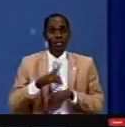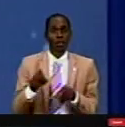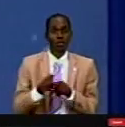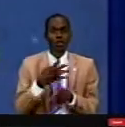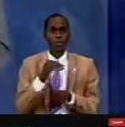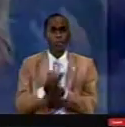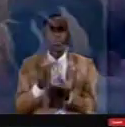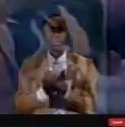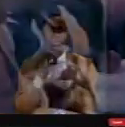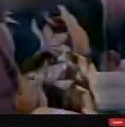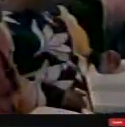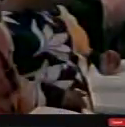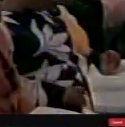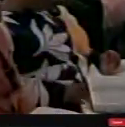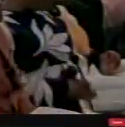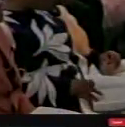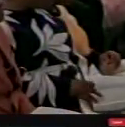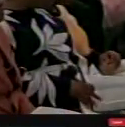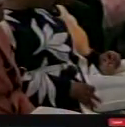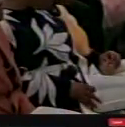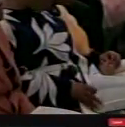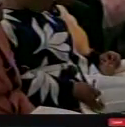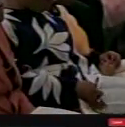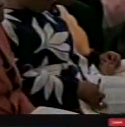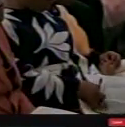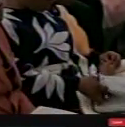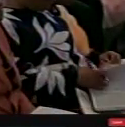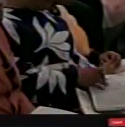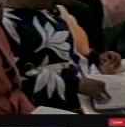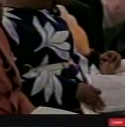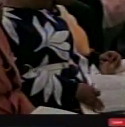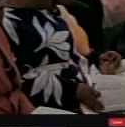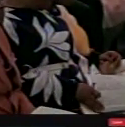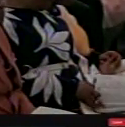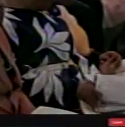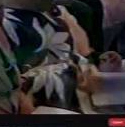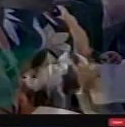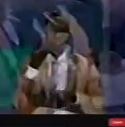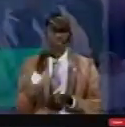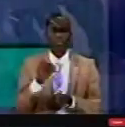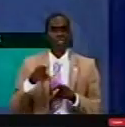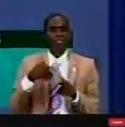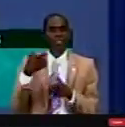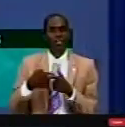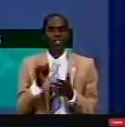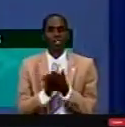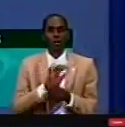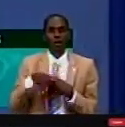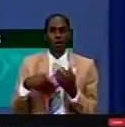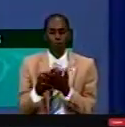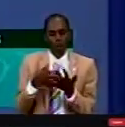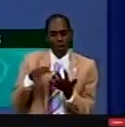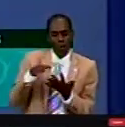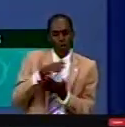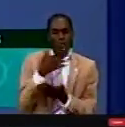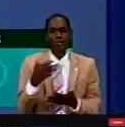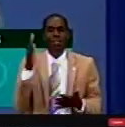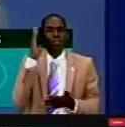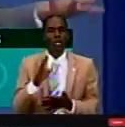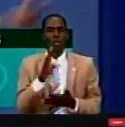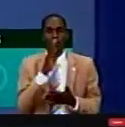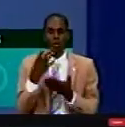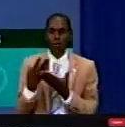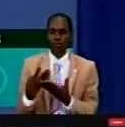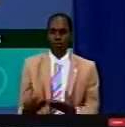it says it was the level seen then that all these things shall be dissolved all the things people are running after